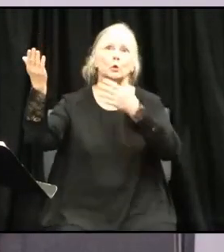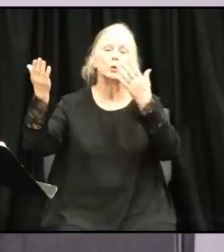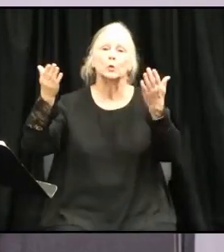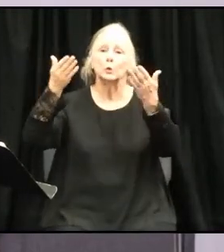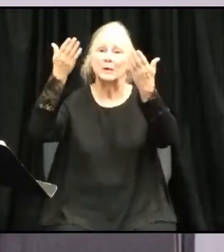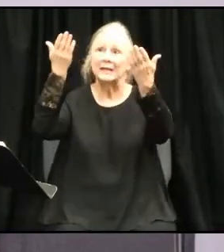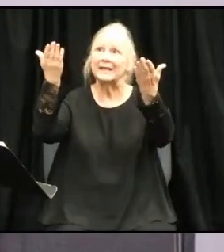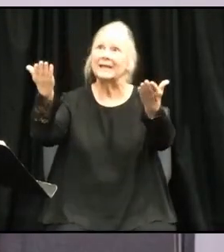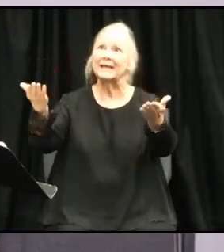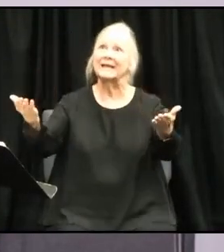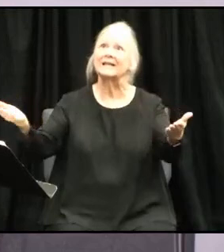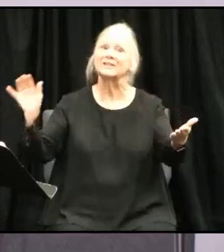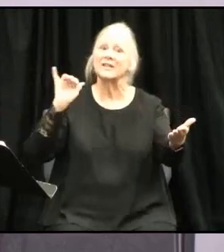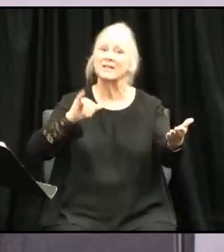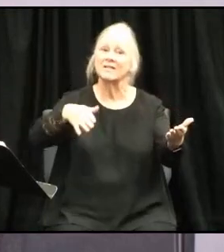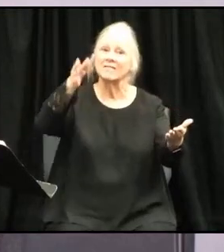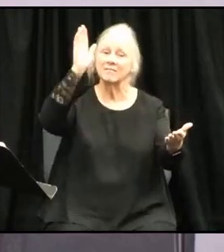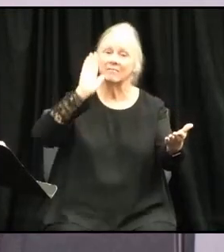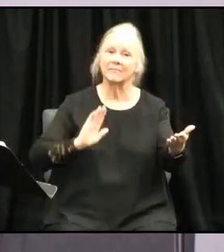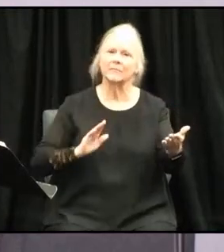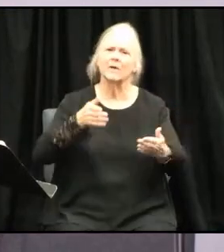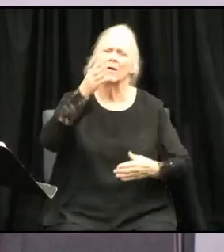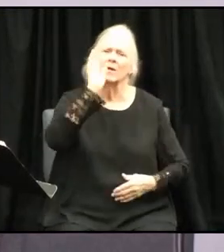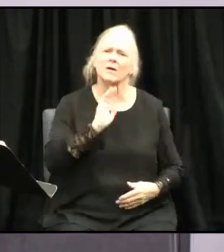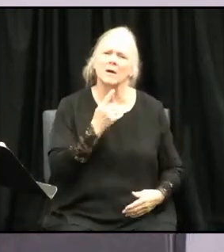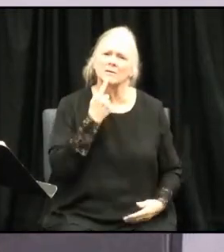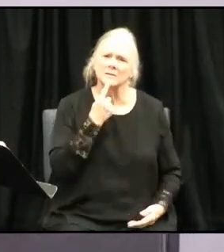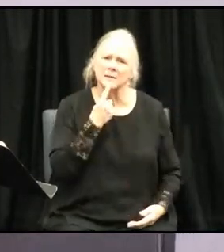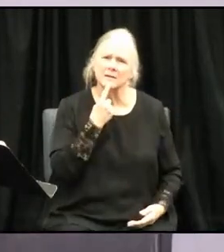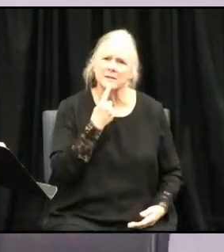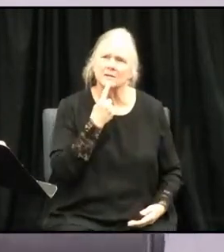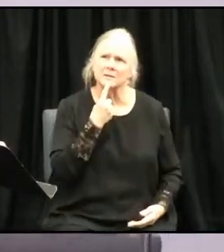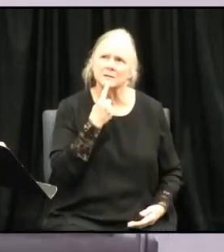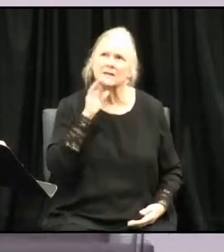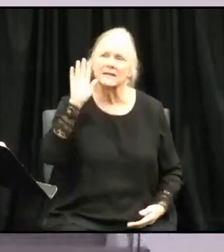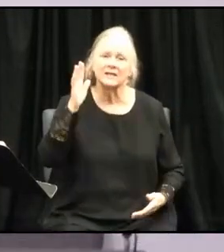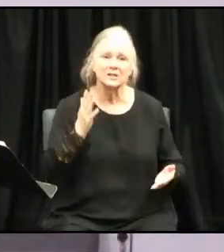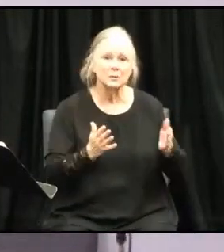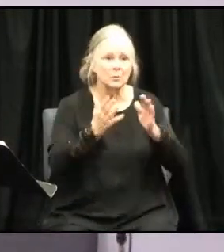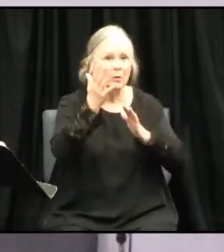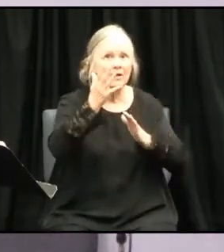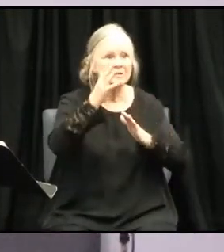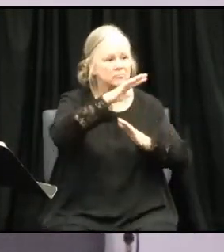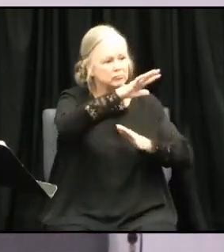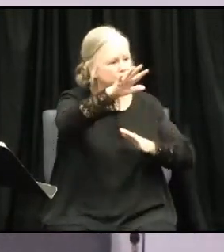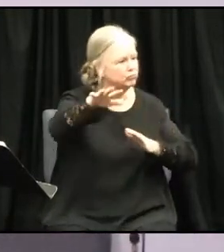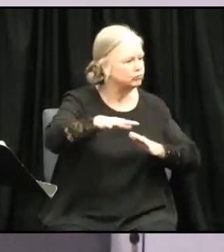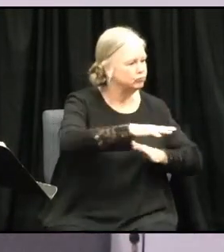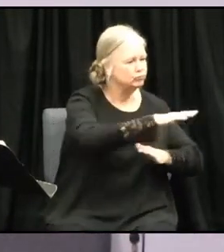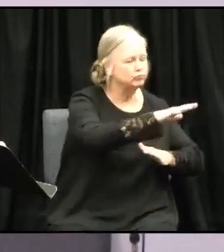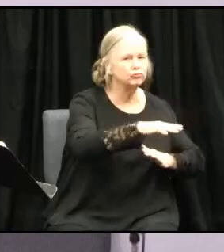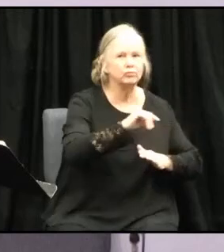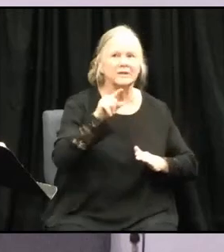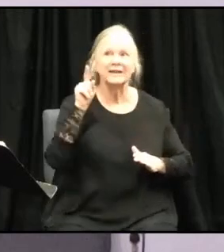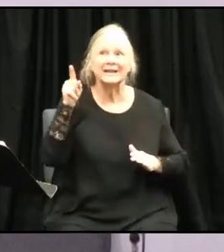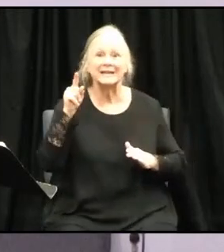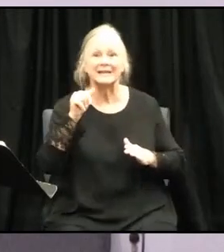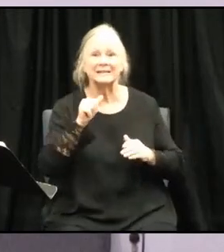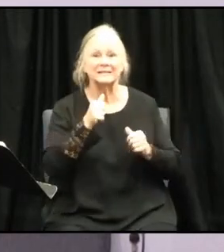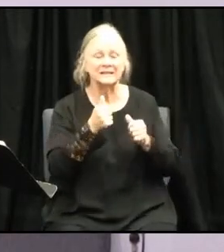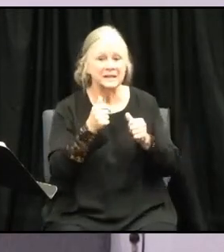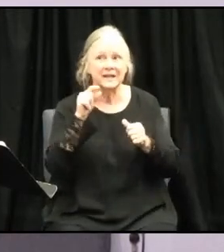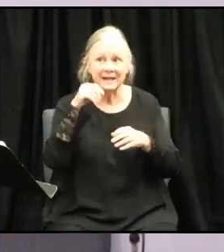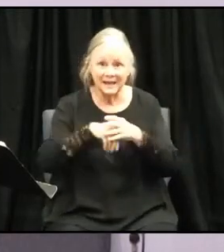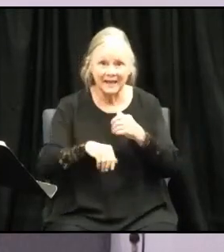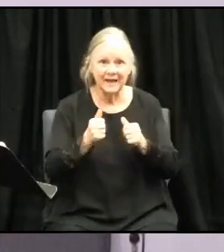so God says his presence is everywhere. He's omnipresent. He's in every